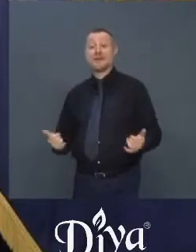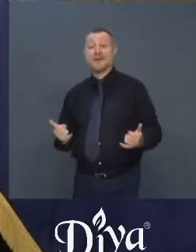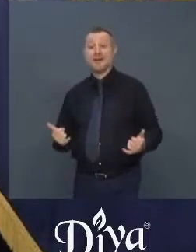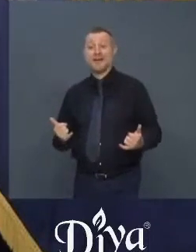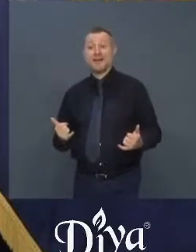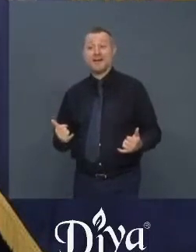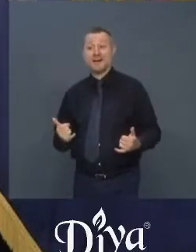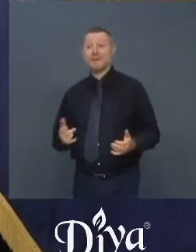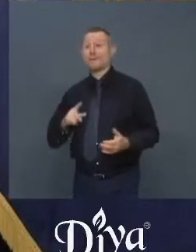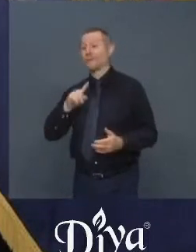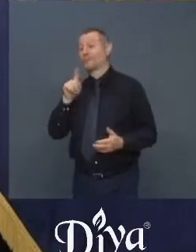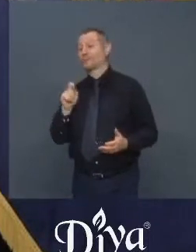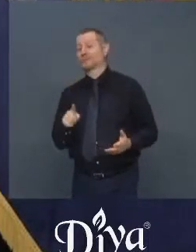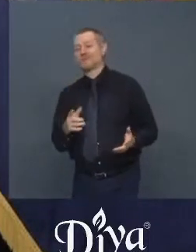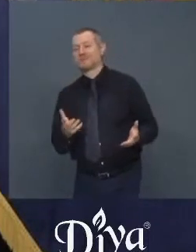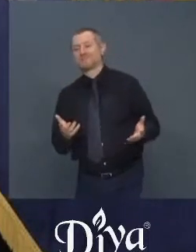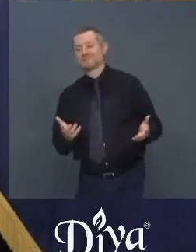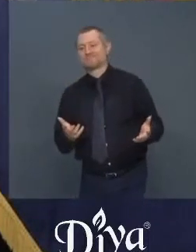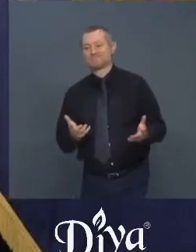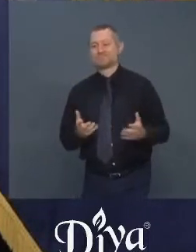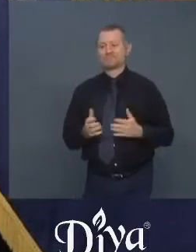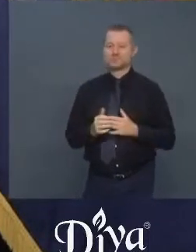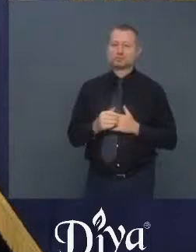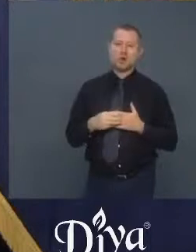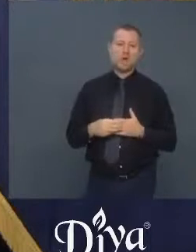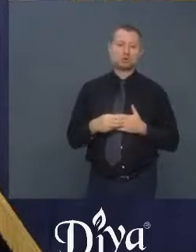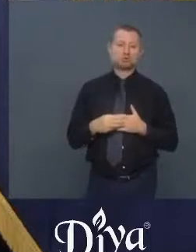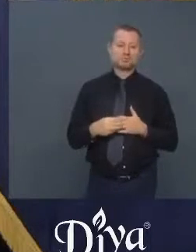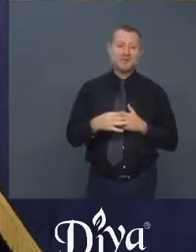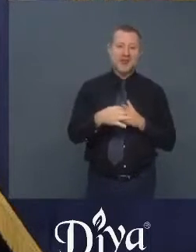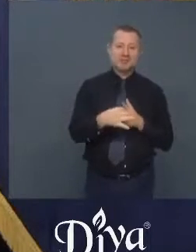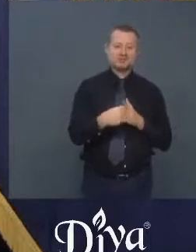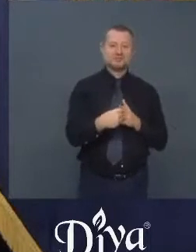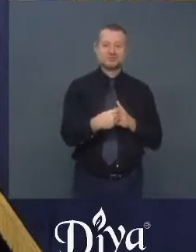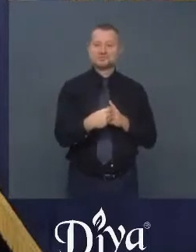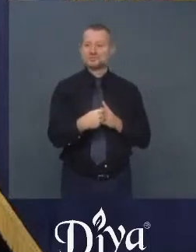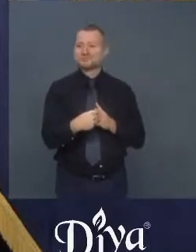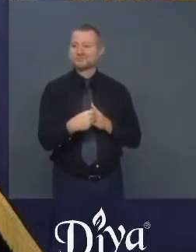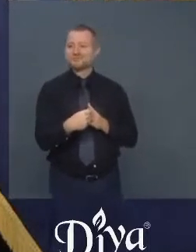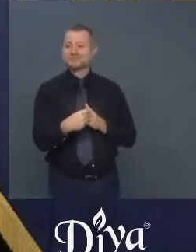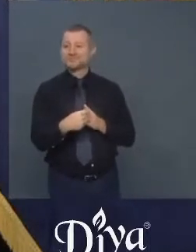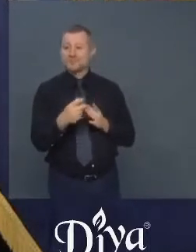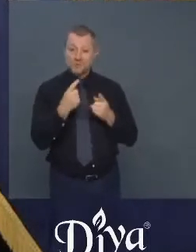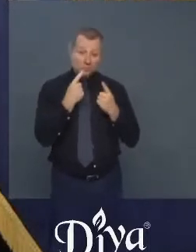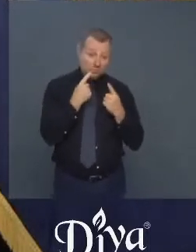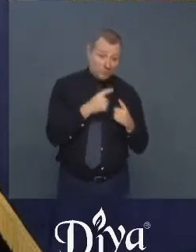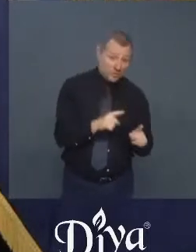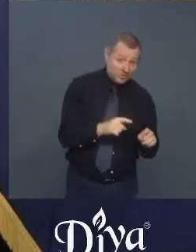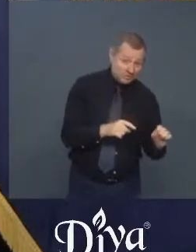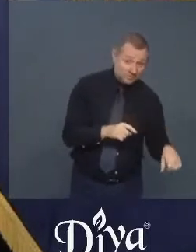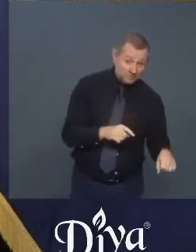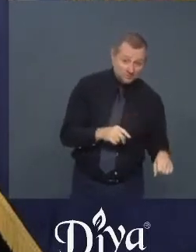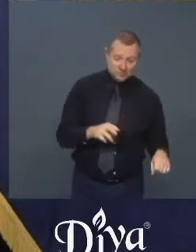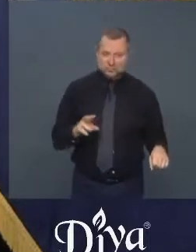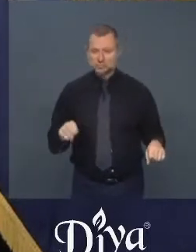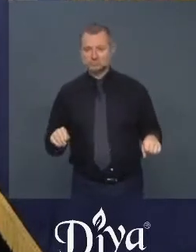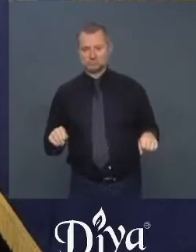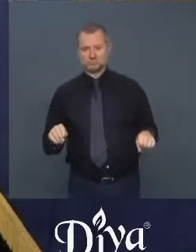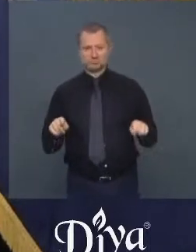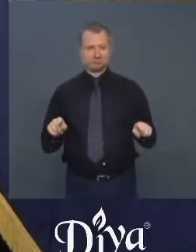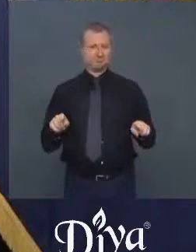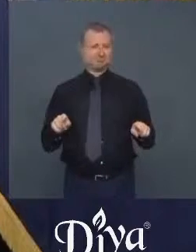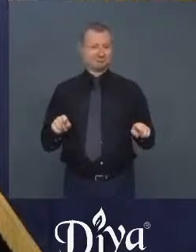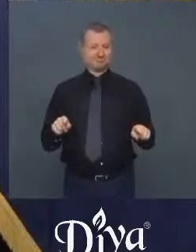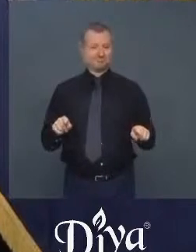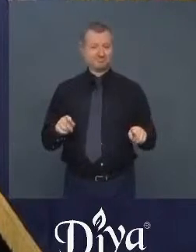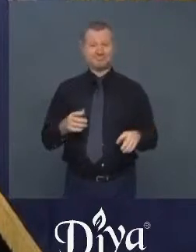of leadership and effectiveness, and we're going to